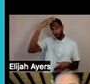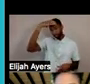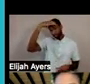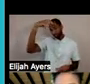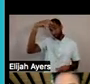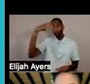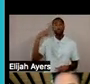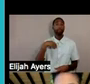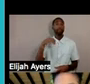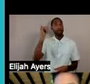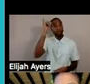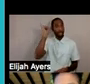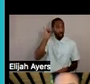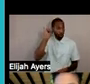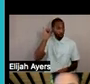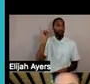buzzed hair,